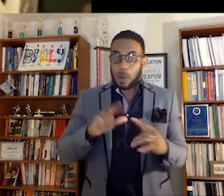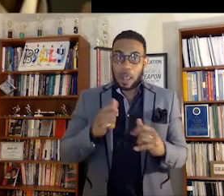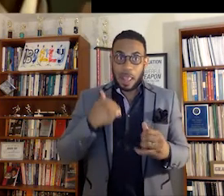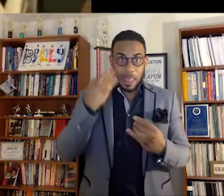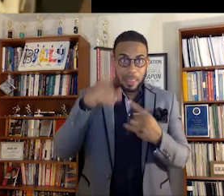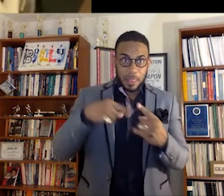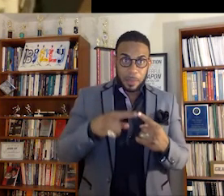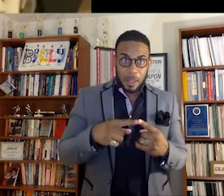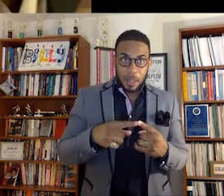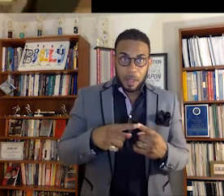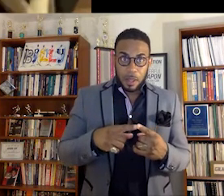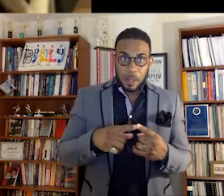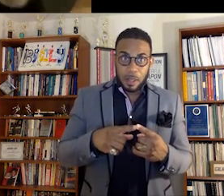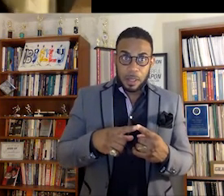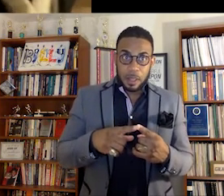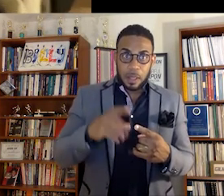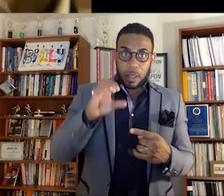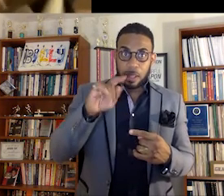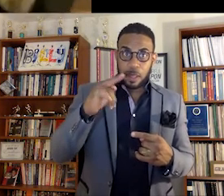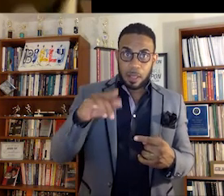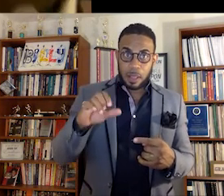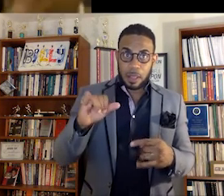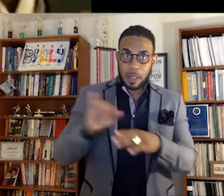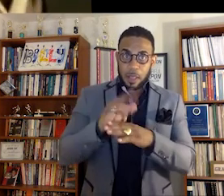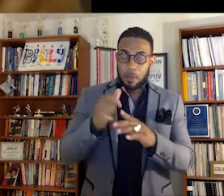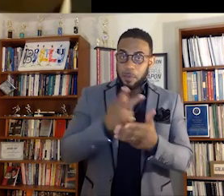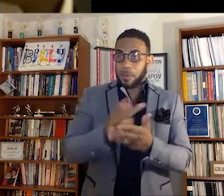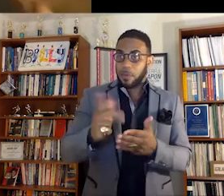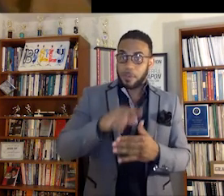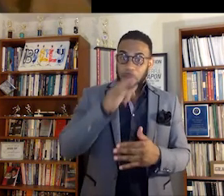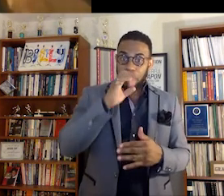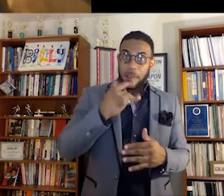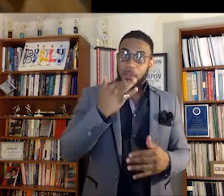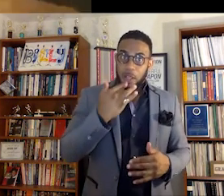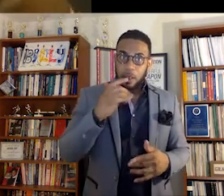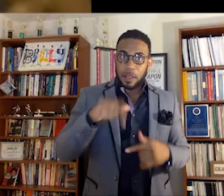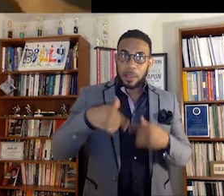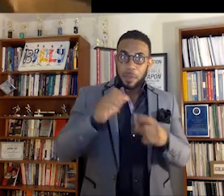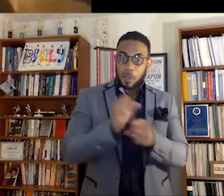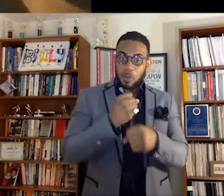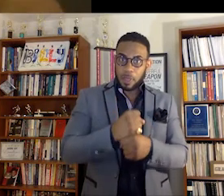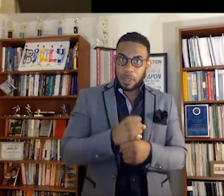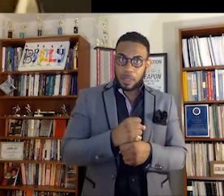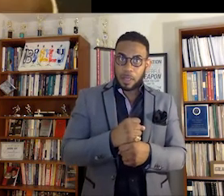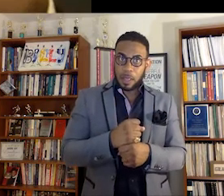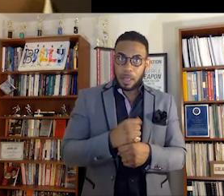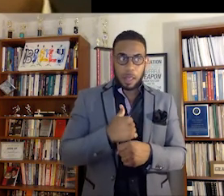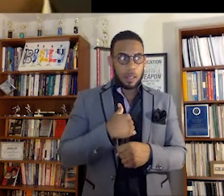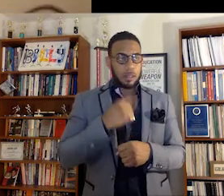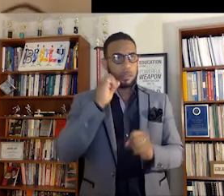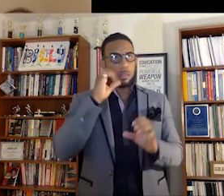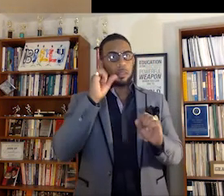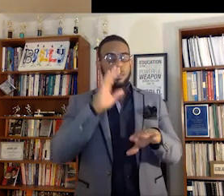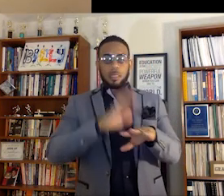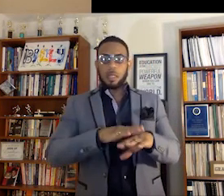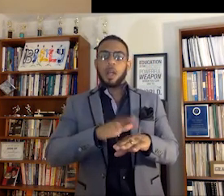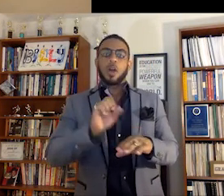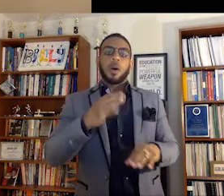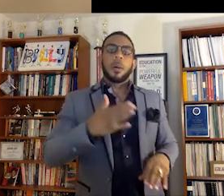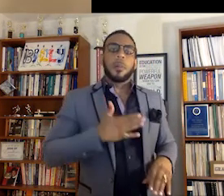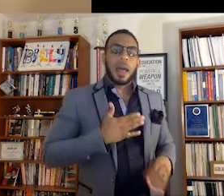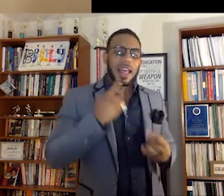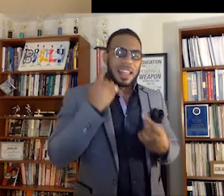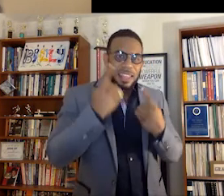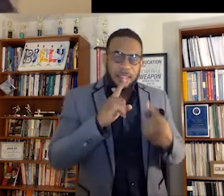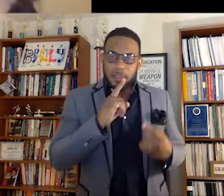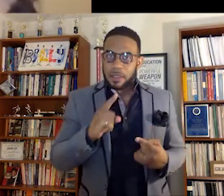think about the cottage industry from the failure of kids of color that has been created, I'm alarmed. And so my